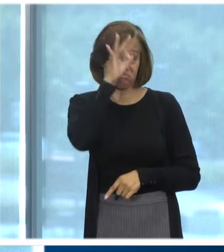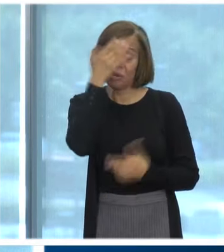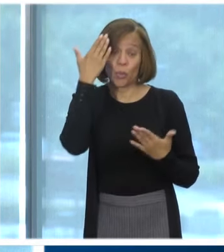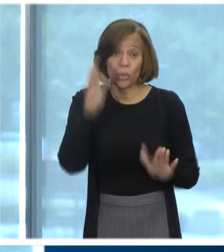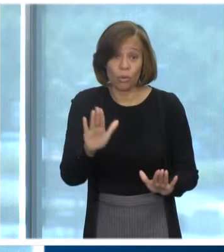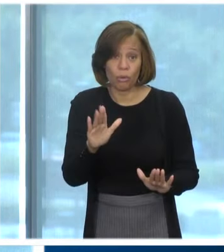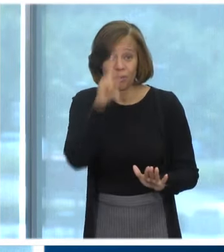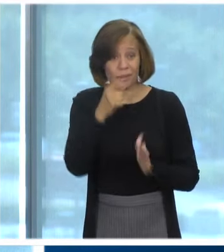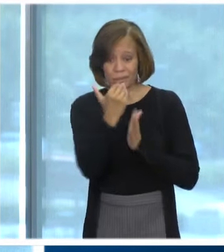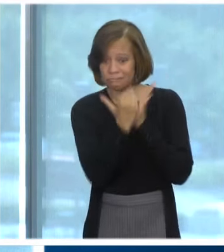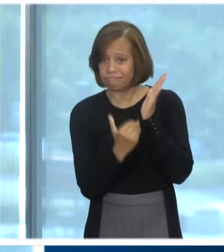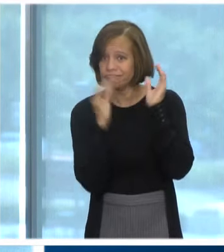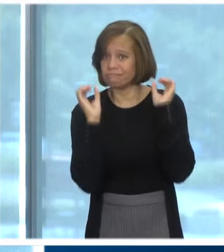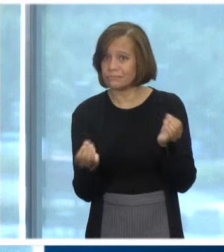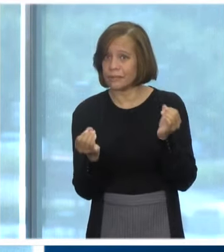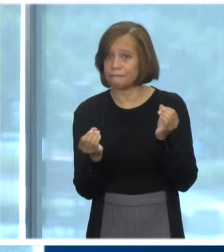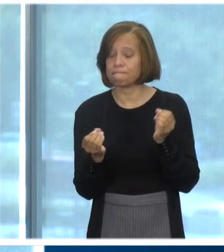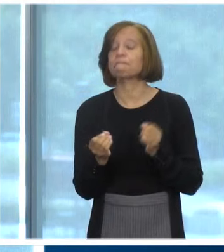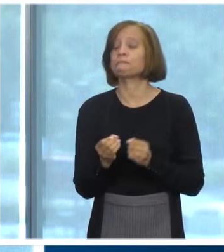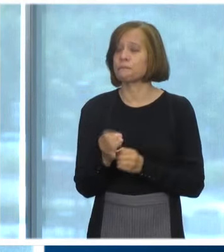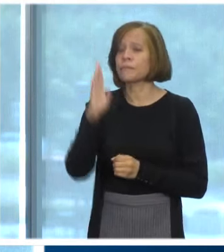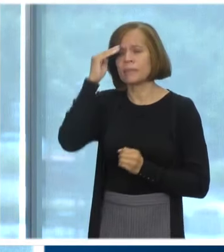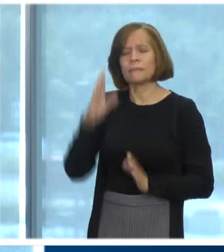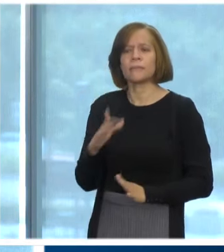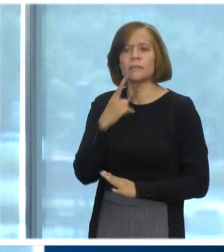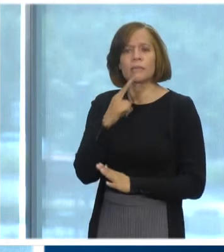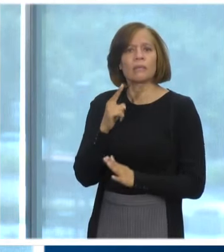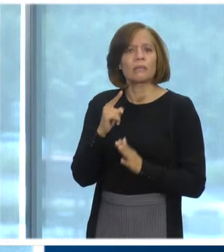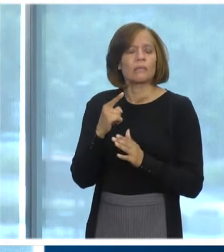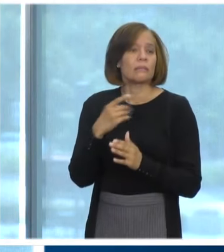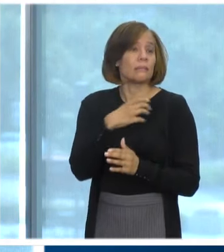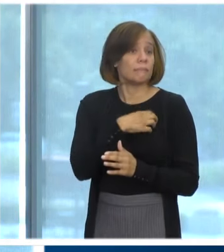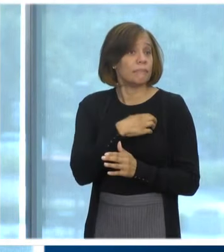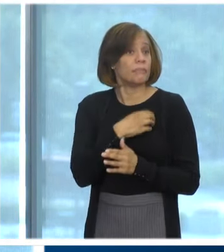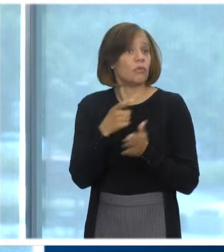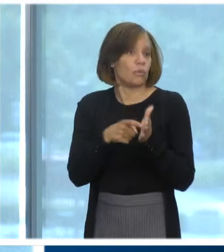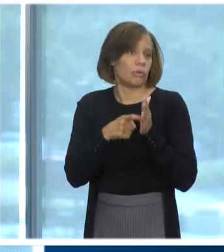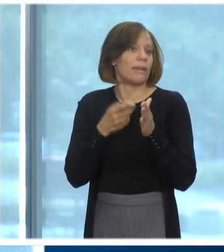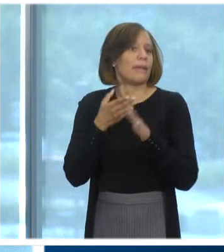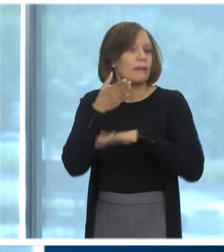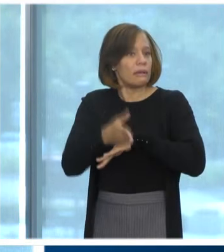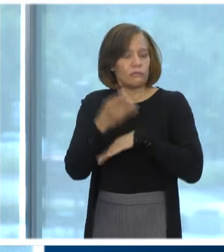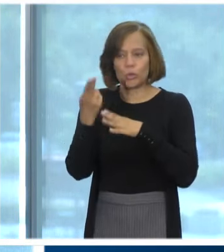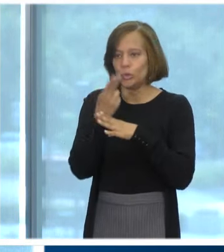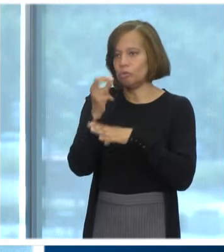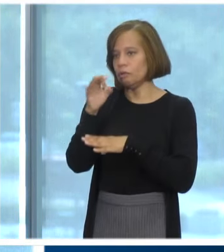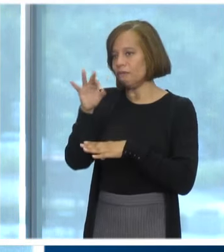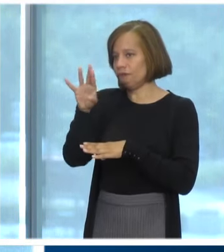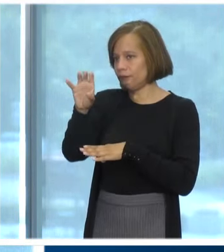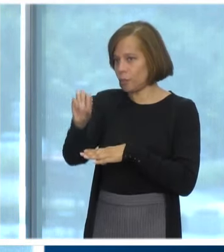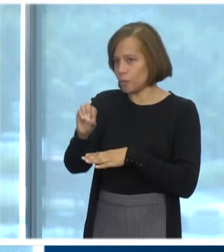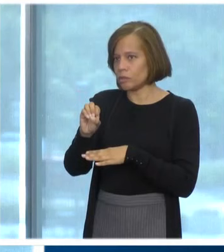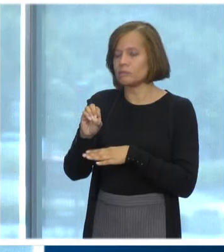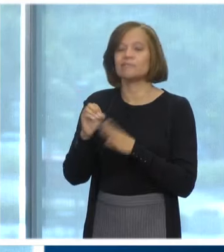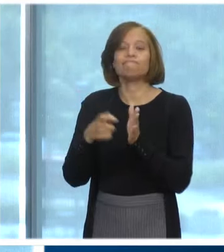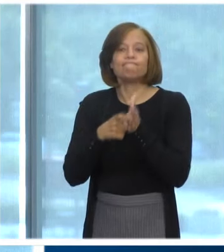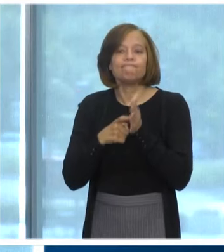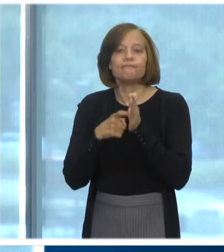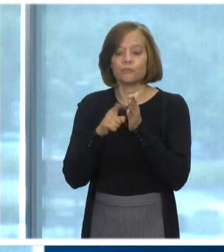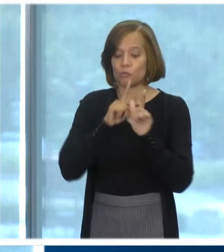As the mayor mentioned, officers are required after a use of force to submit a use of force